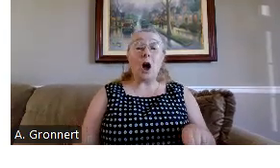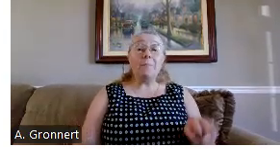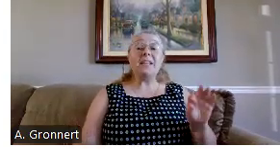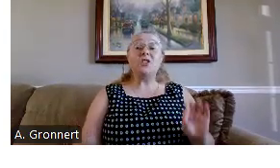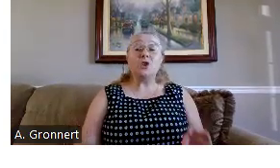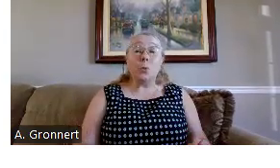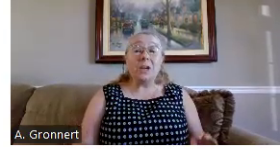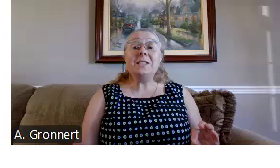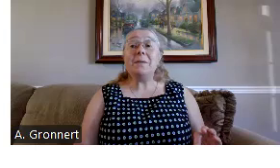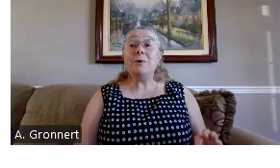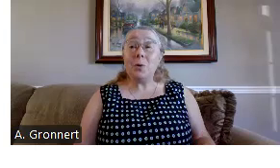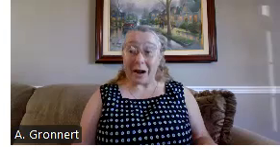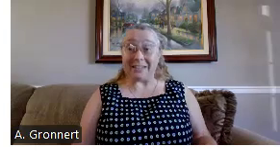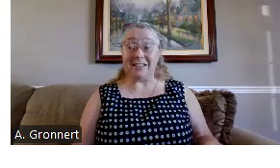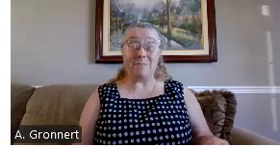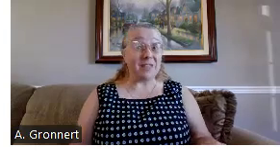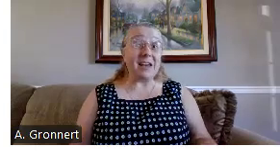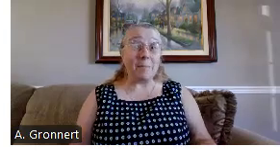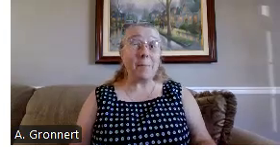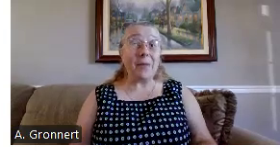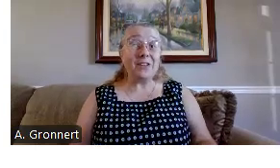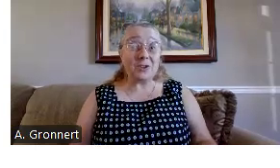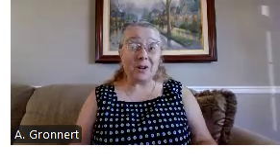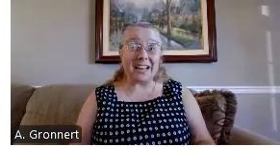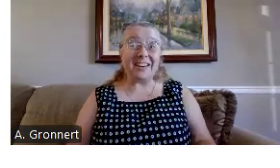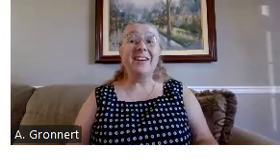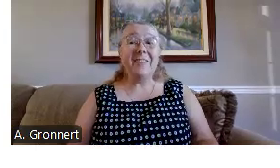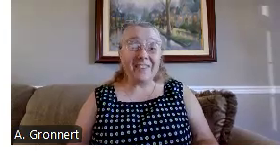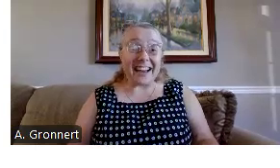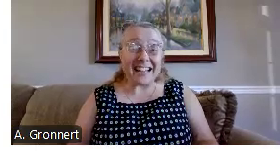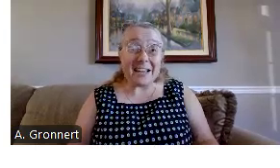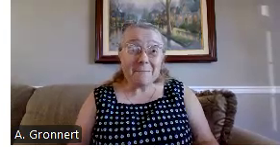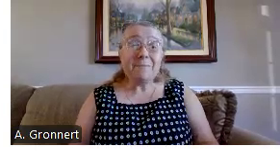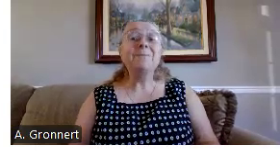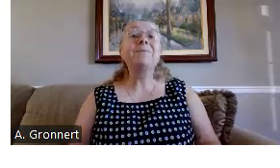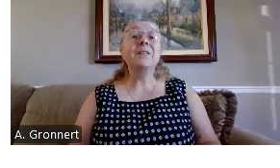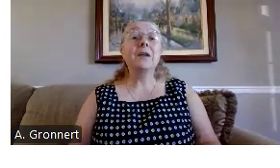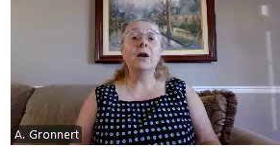Your job is to read them correctly when they come up on the screen. Ready?